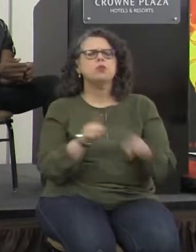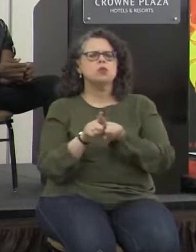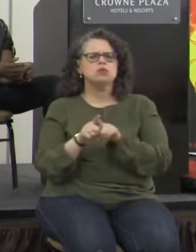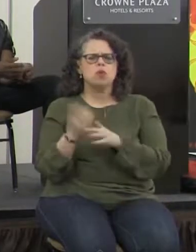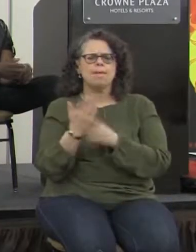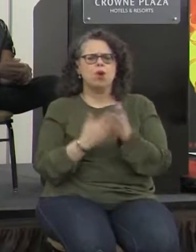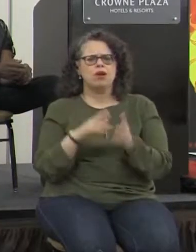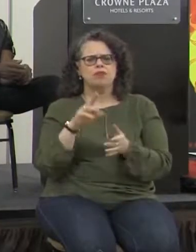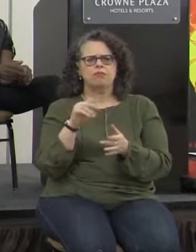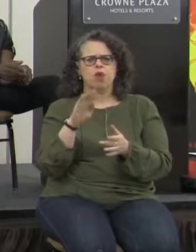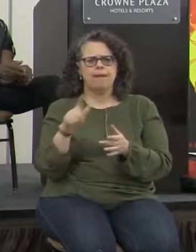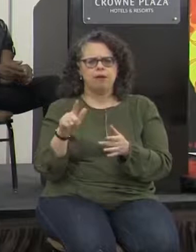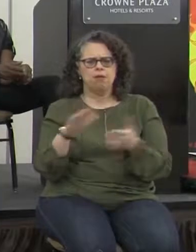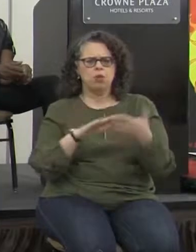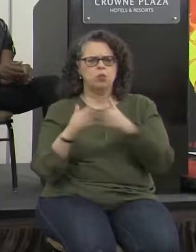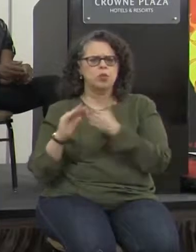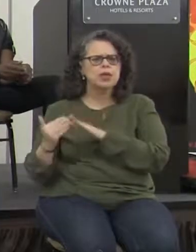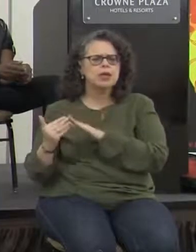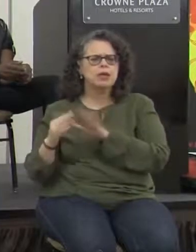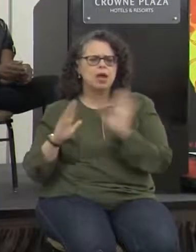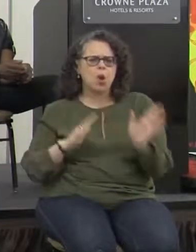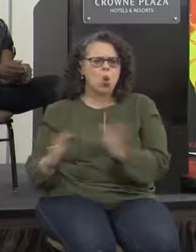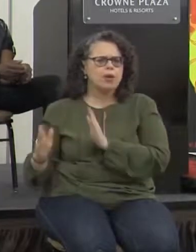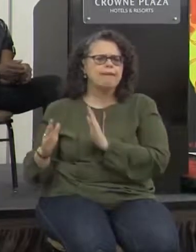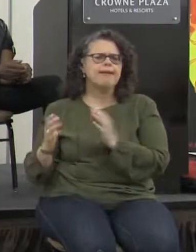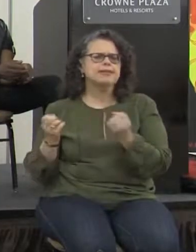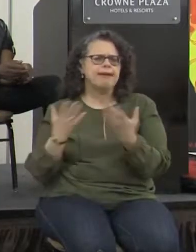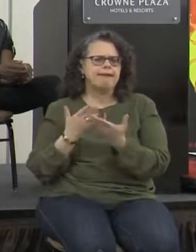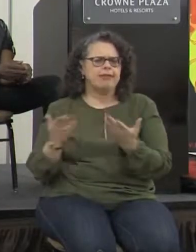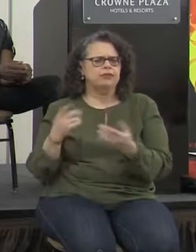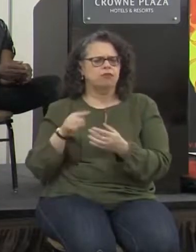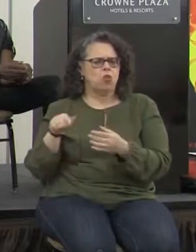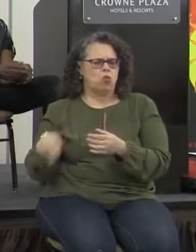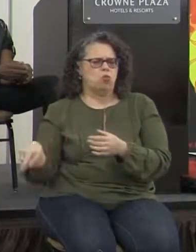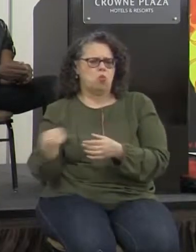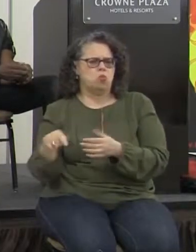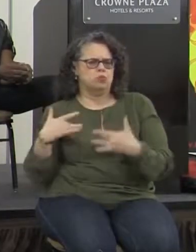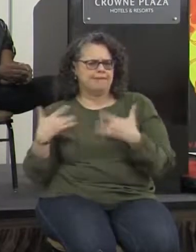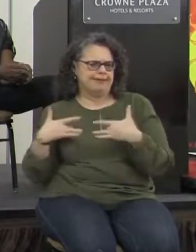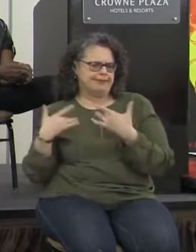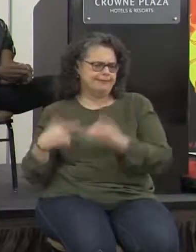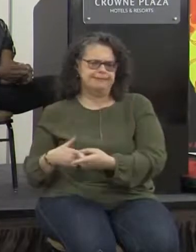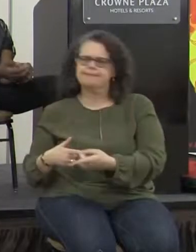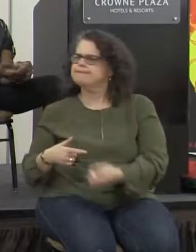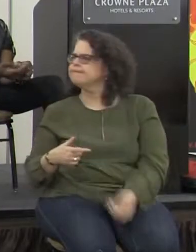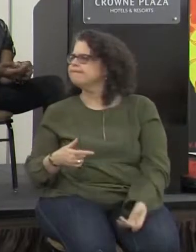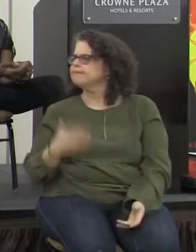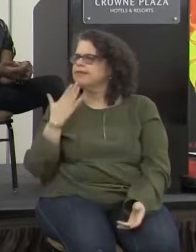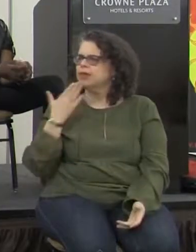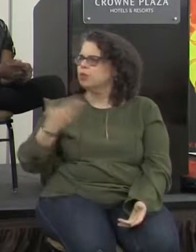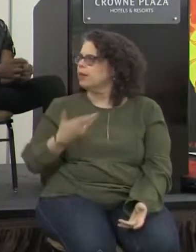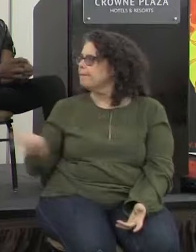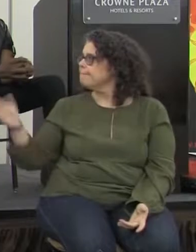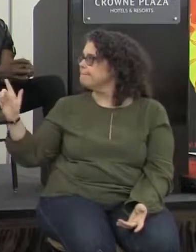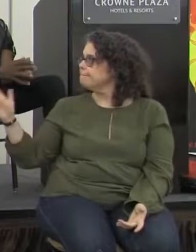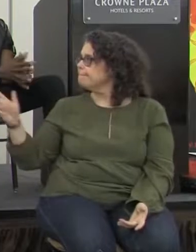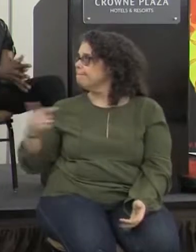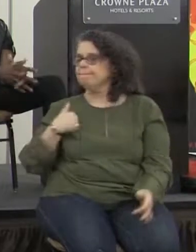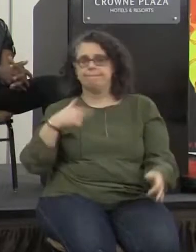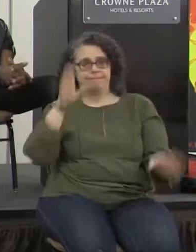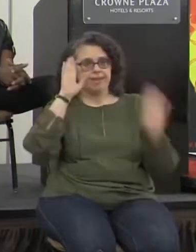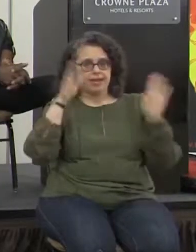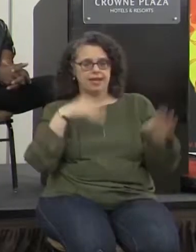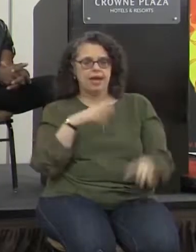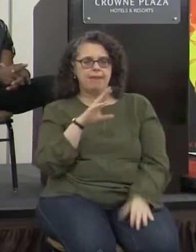Primal community and organize many things for our Primal events. Thank you. Welcome. Hi,